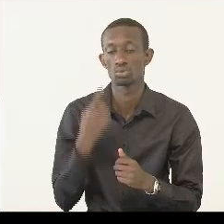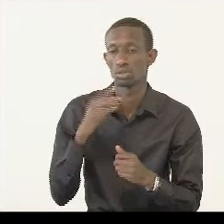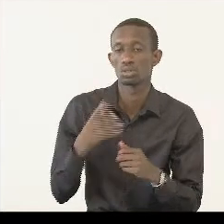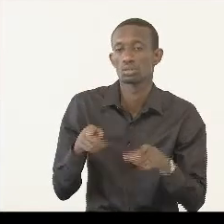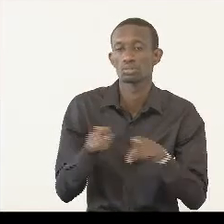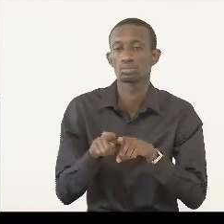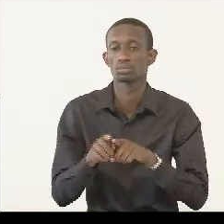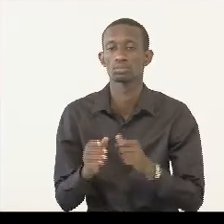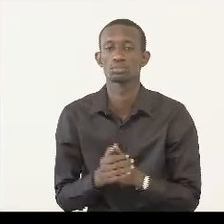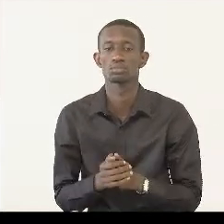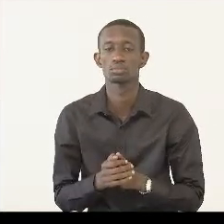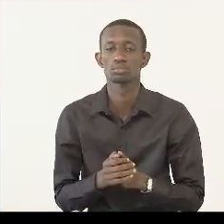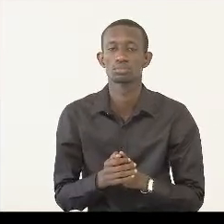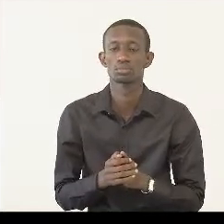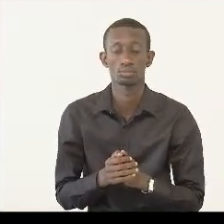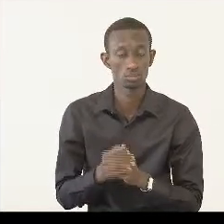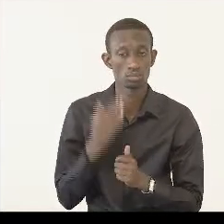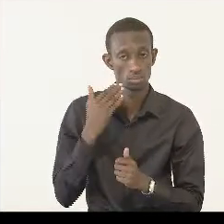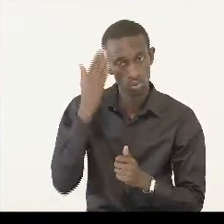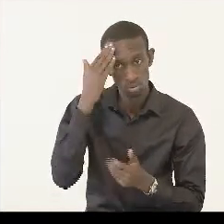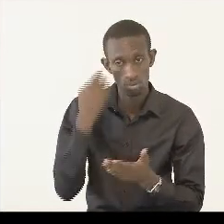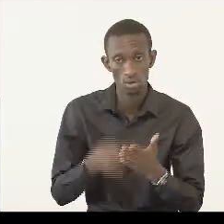we need to find the best match.